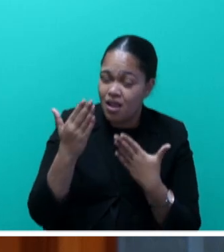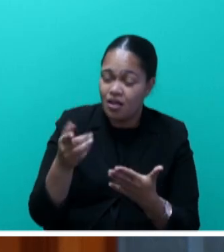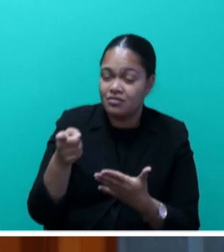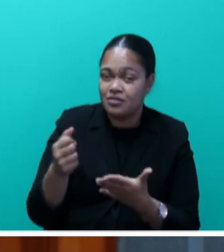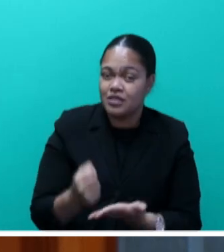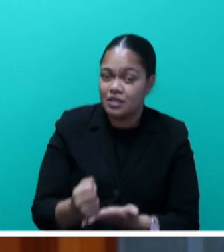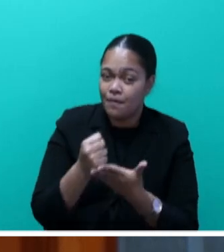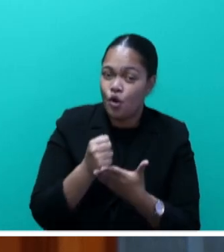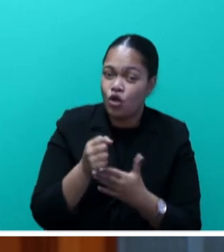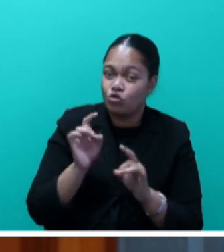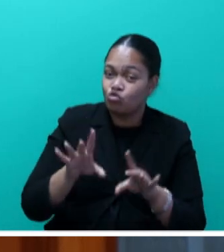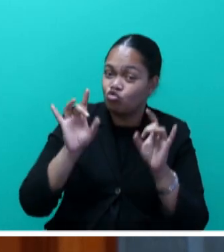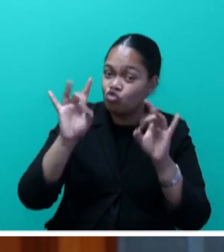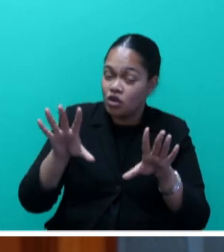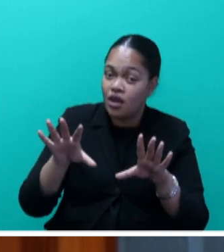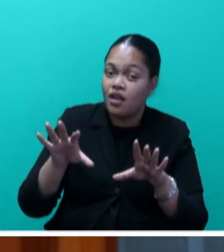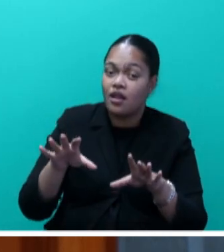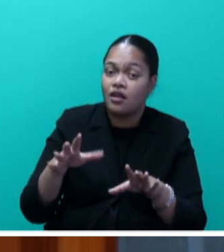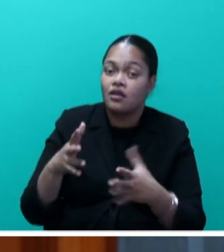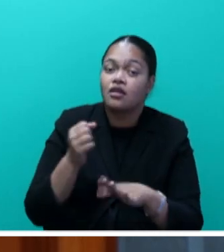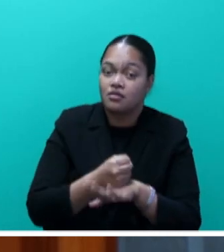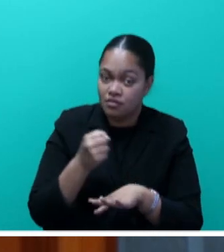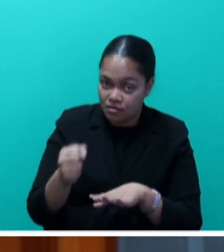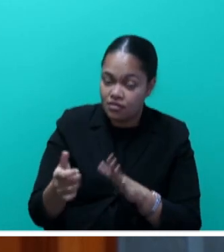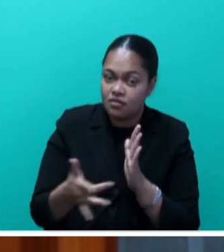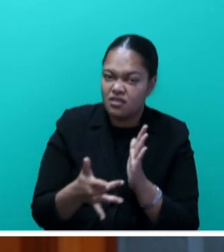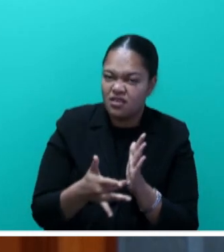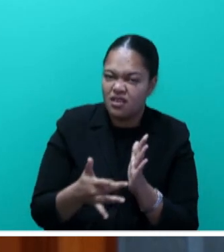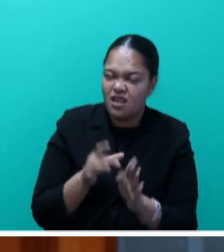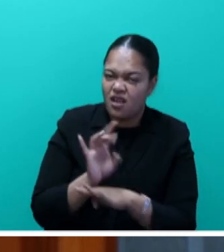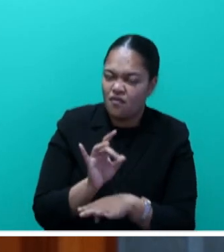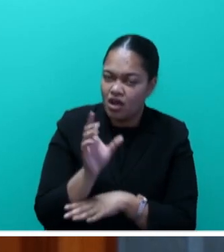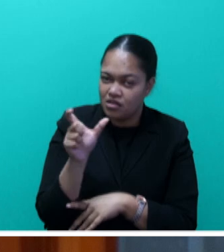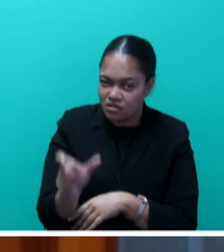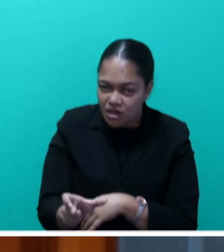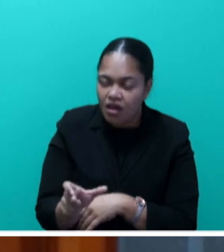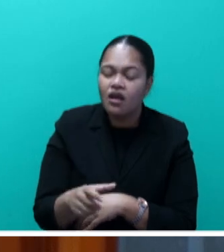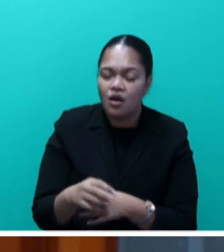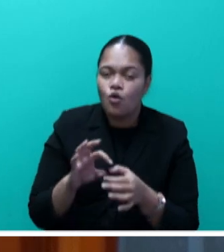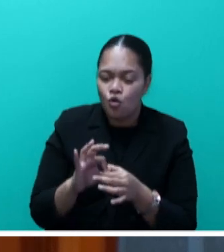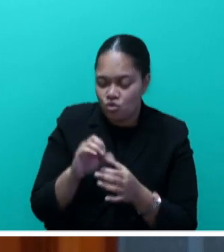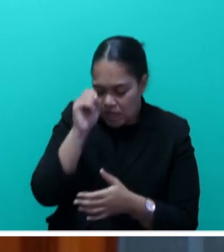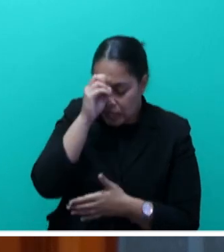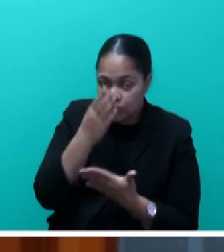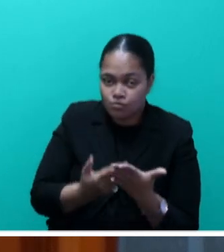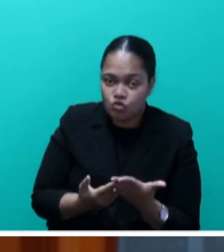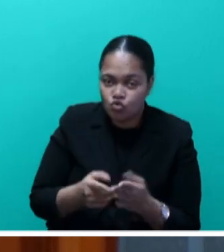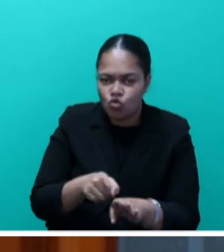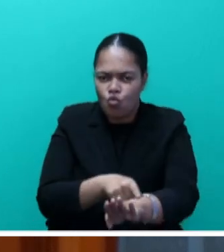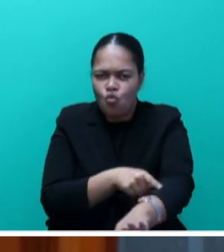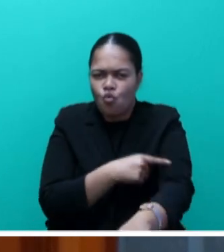the Australian Government Technical Advisor with expert input from our very own experienced and